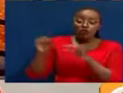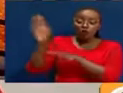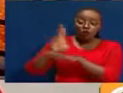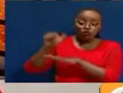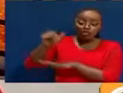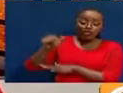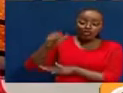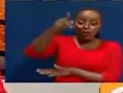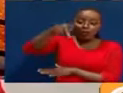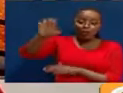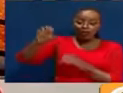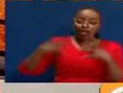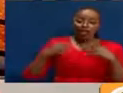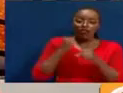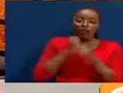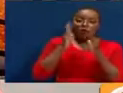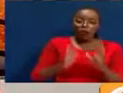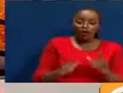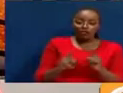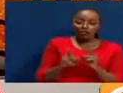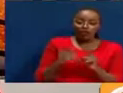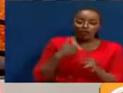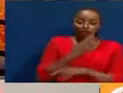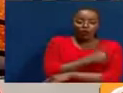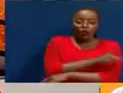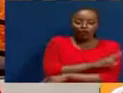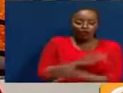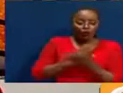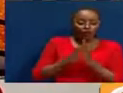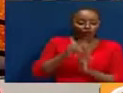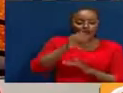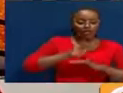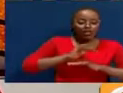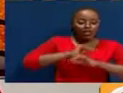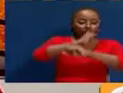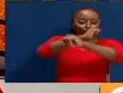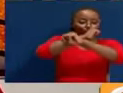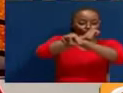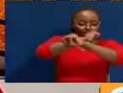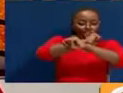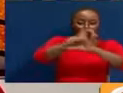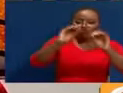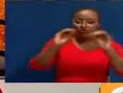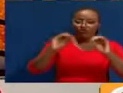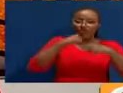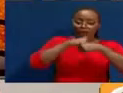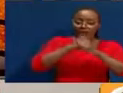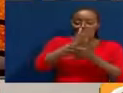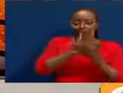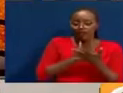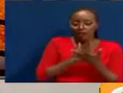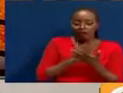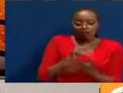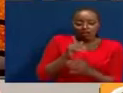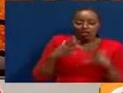use them as our health workers waded into hospitals without adequate protection, costing some of them